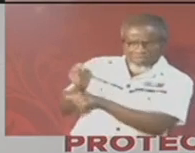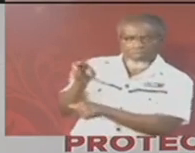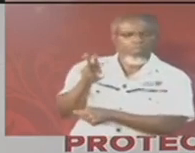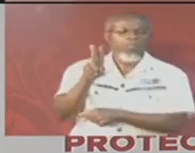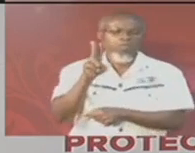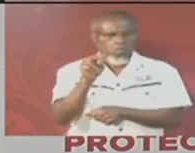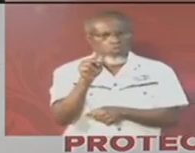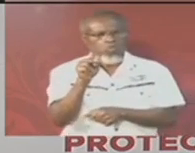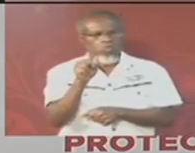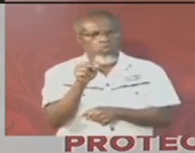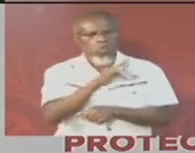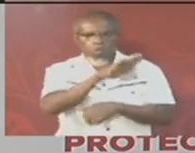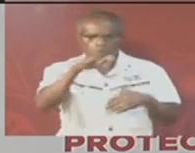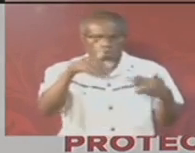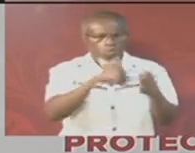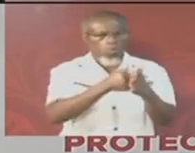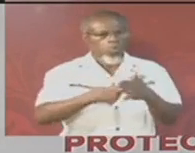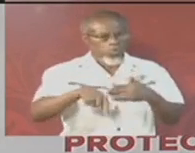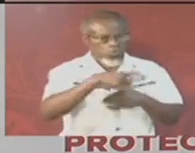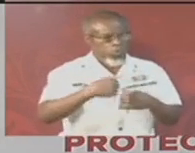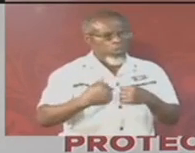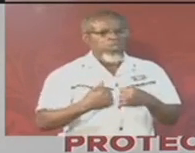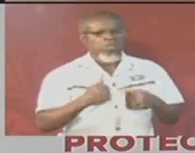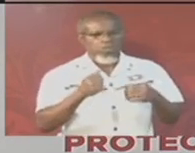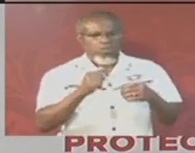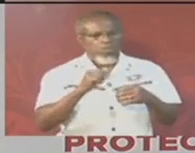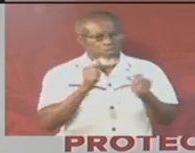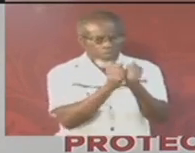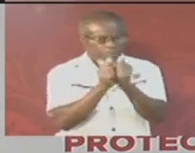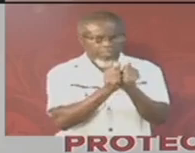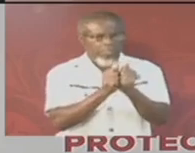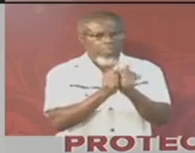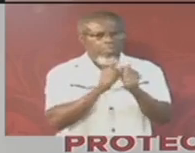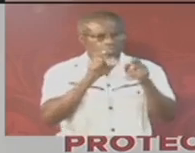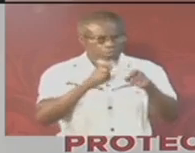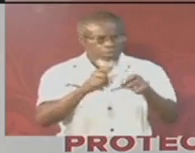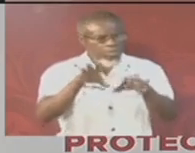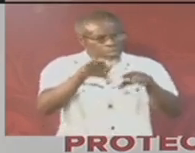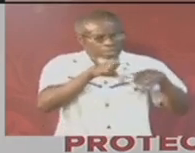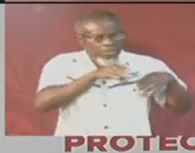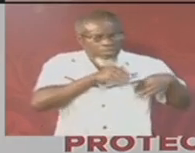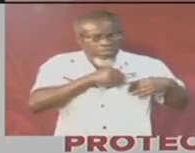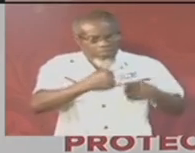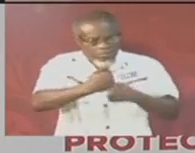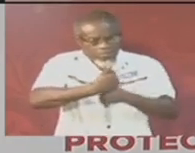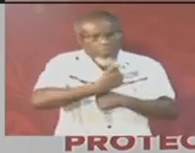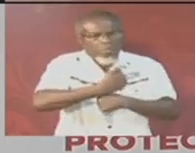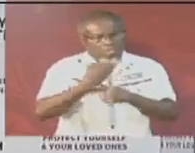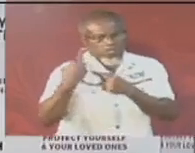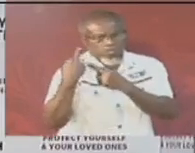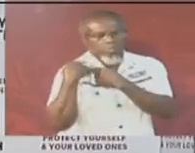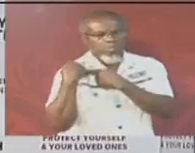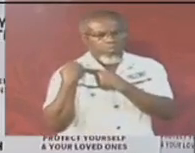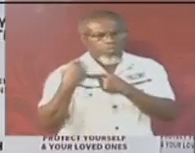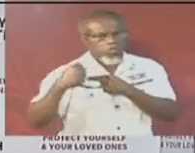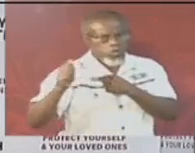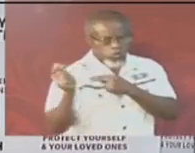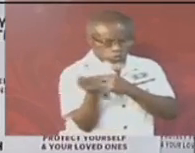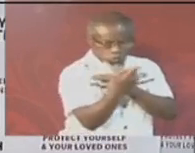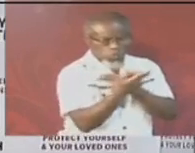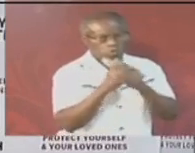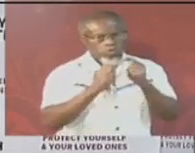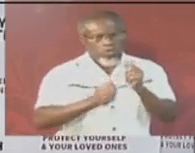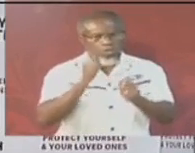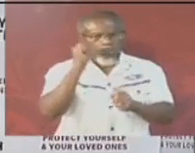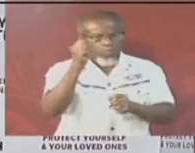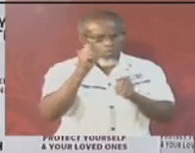people. We are all in this together. So I thank you for the question, and I now hand over to Minister Hines to deal with the other